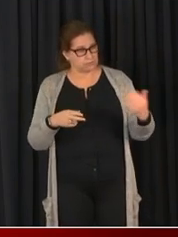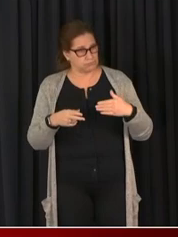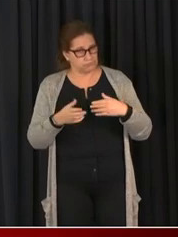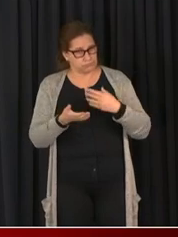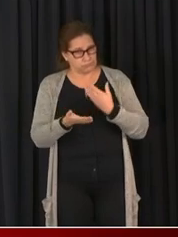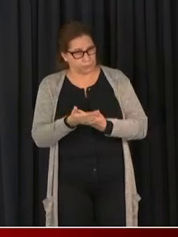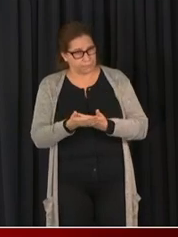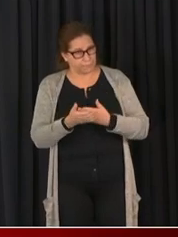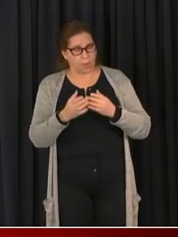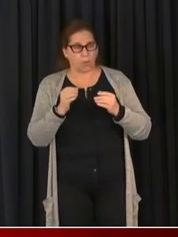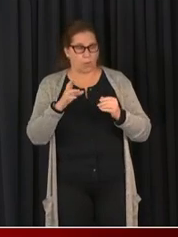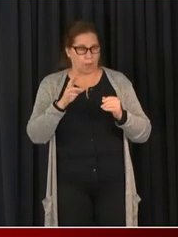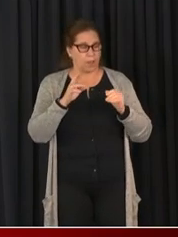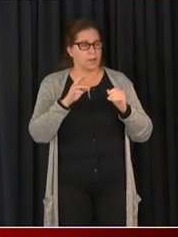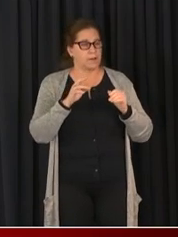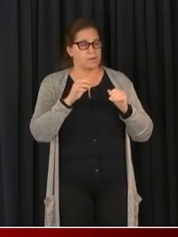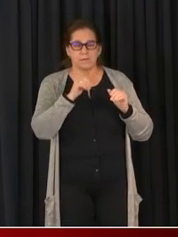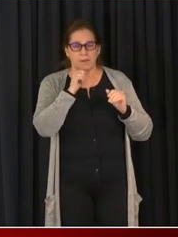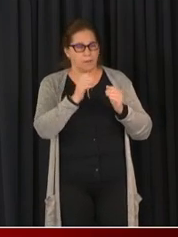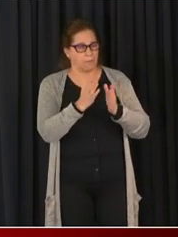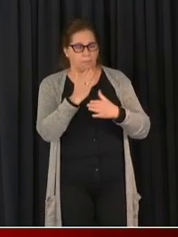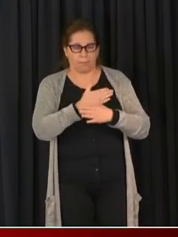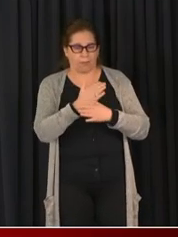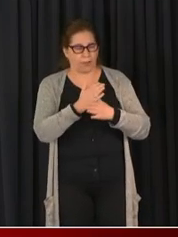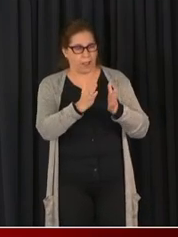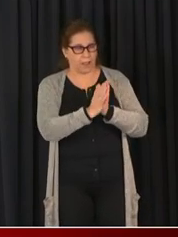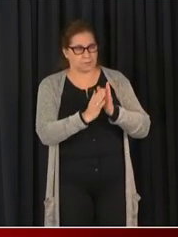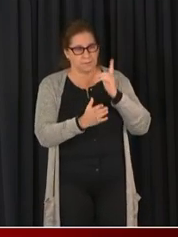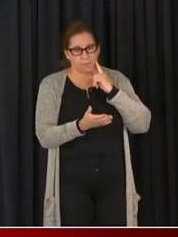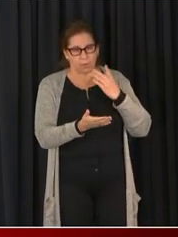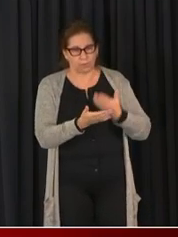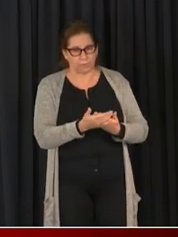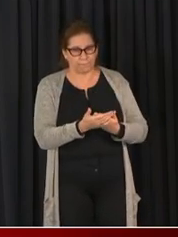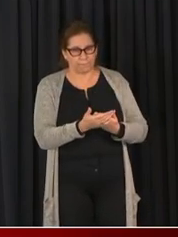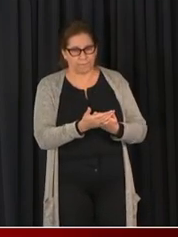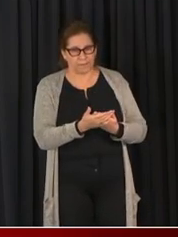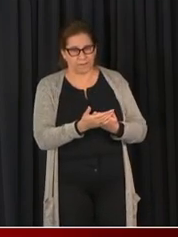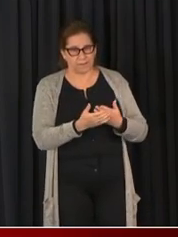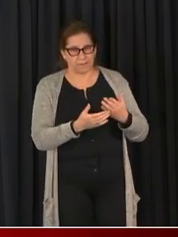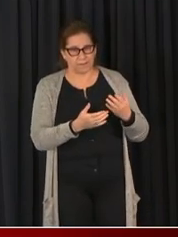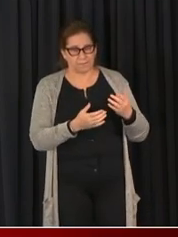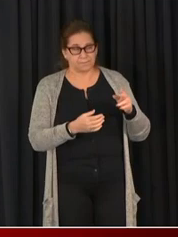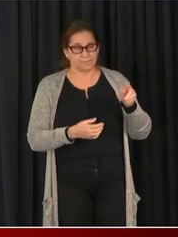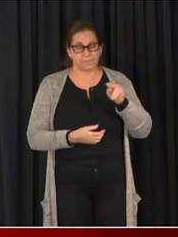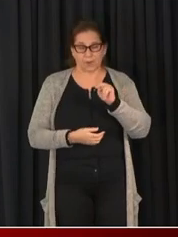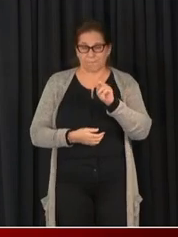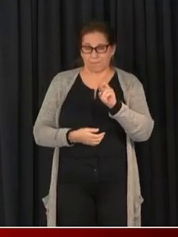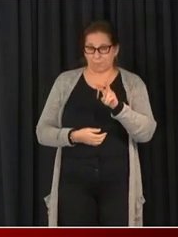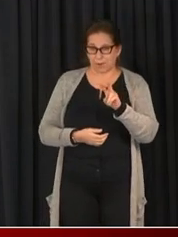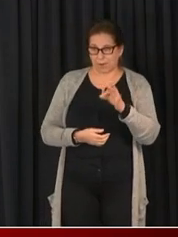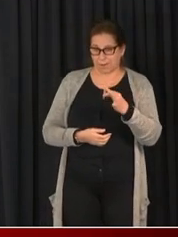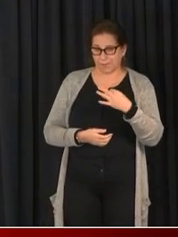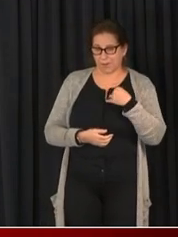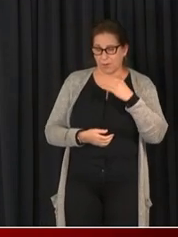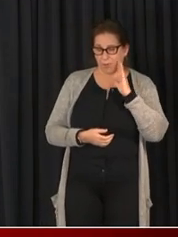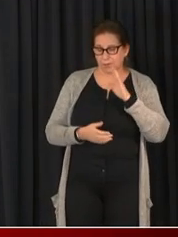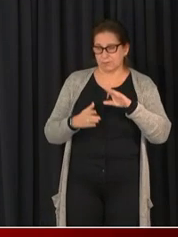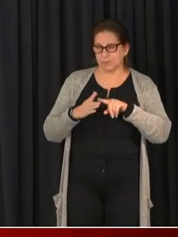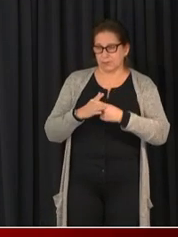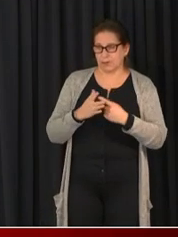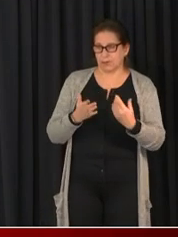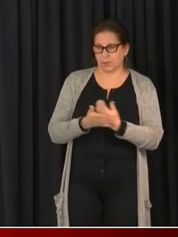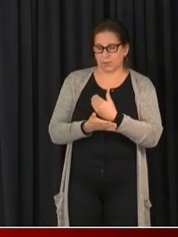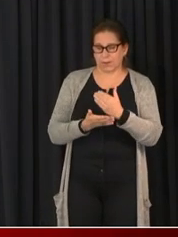And does that new list start on this Monday? I've lost track of the. November 9th is Monday, yes. And that's when the new list will come out, and it'll be